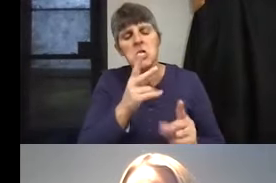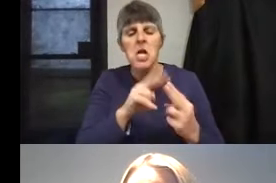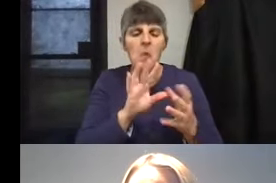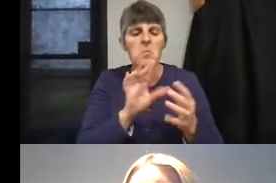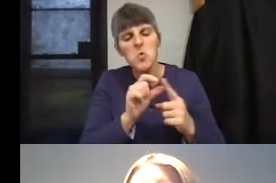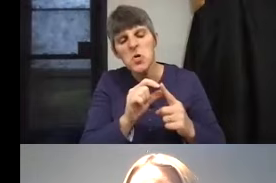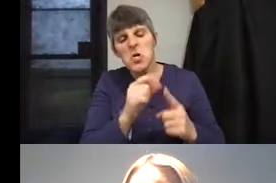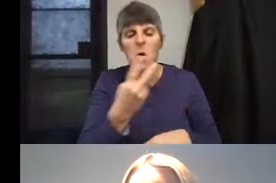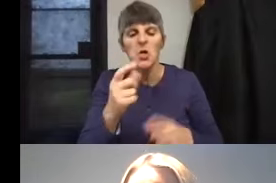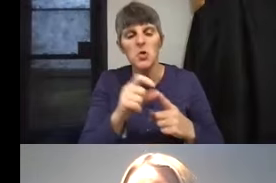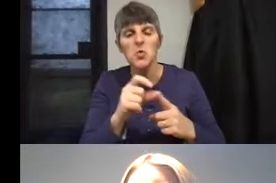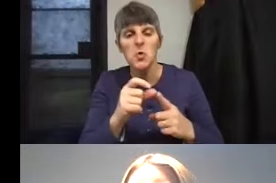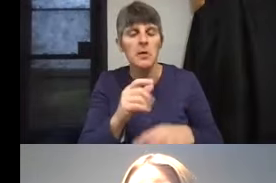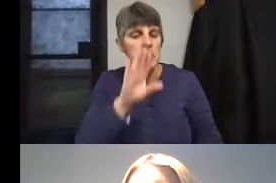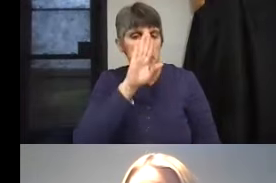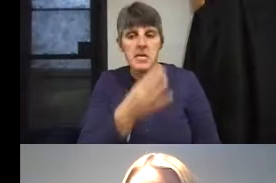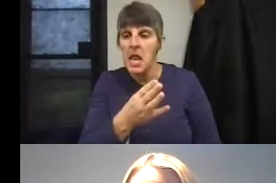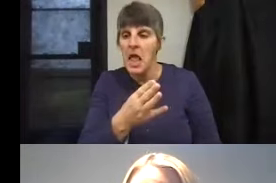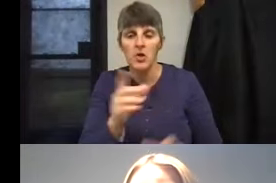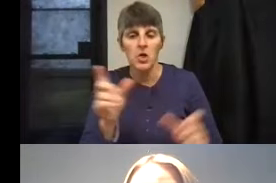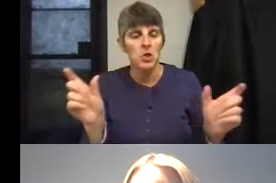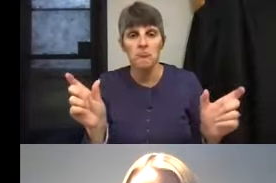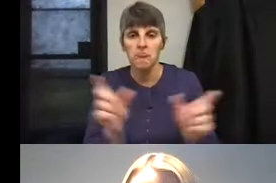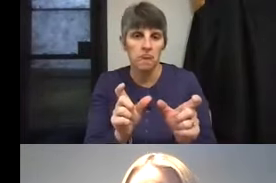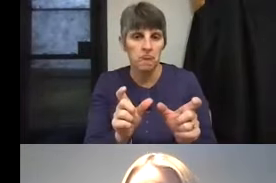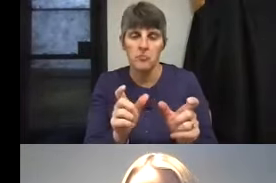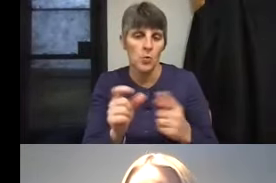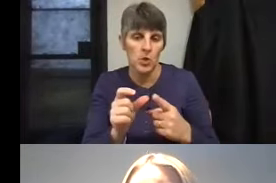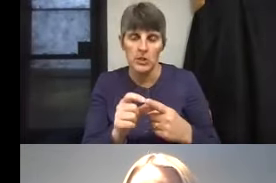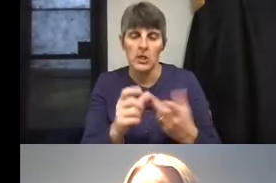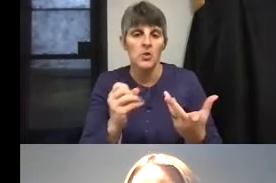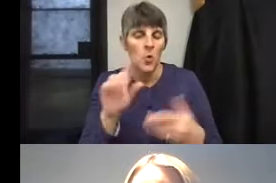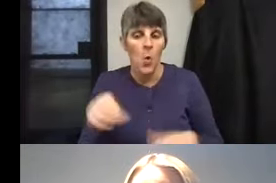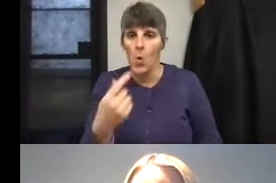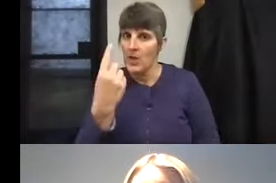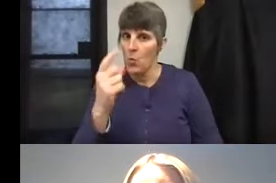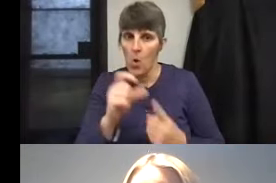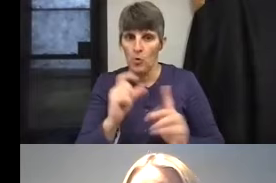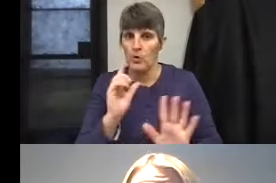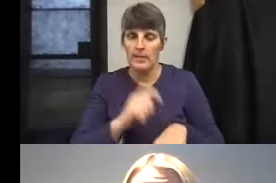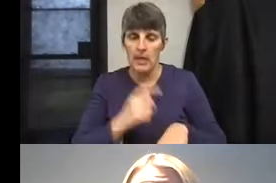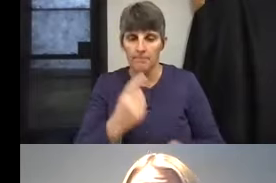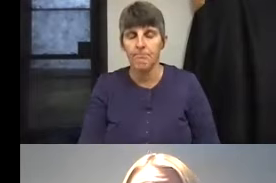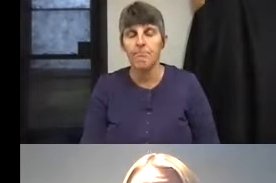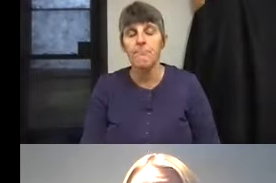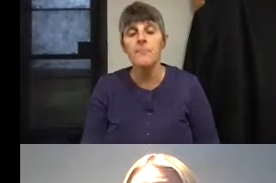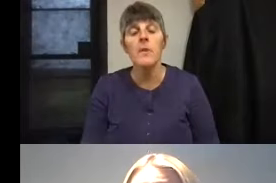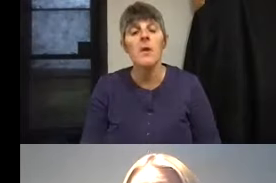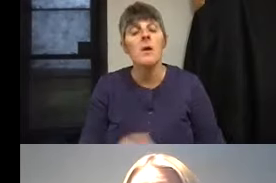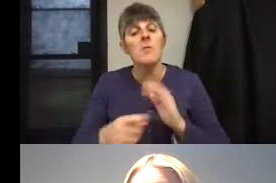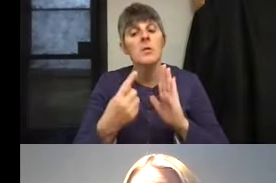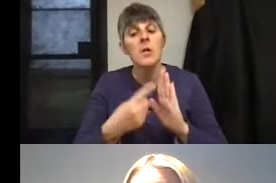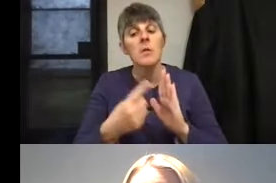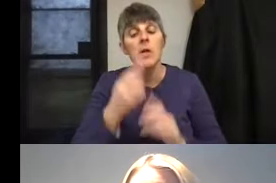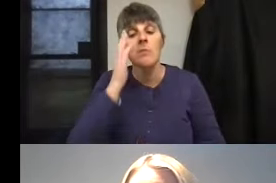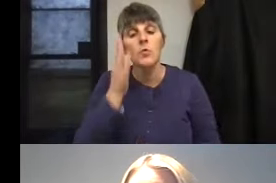maybe one or two words, never combined though. So it was only like one word thing. But sometimes he would